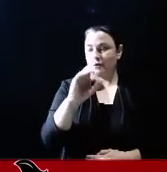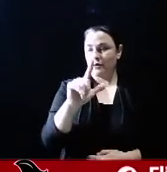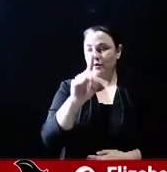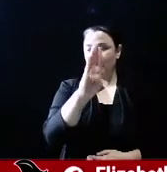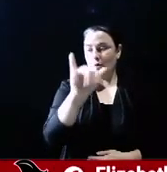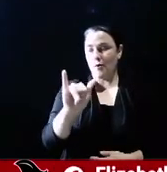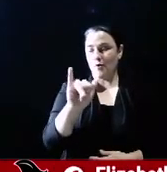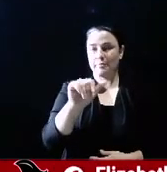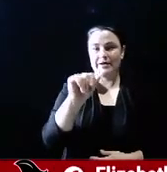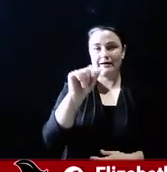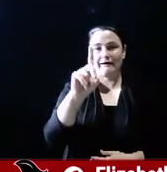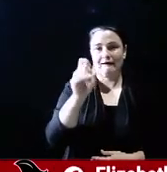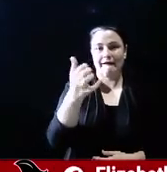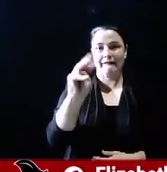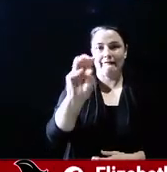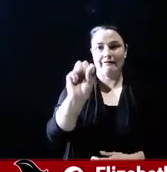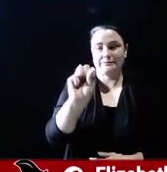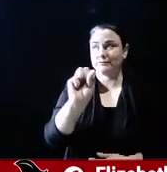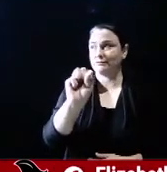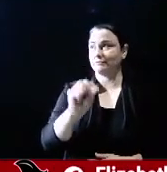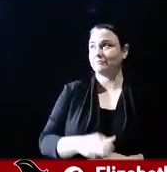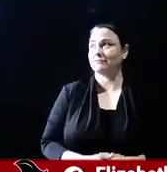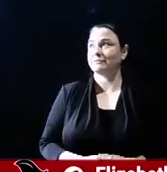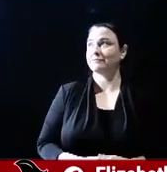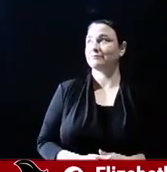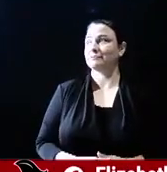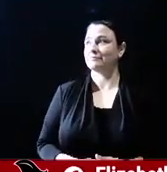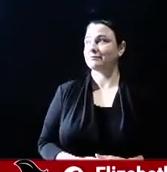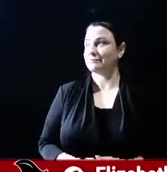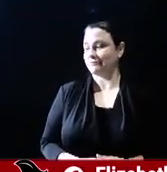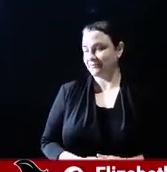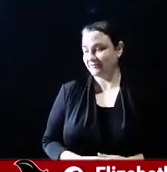Colby Dean Adams.